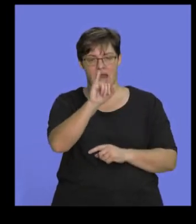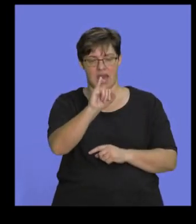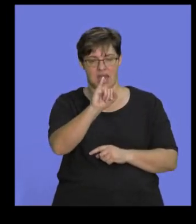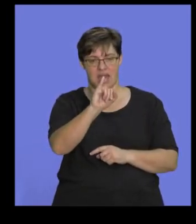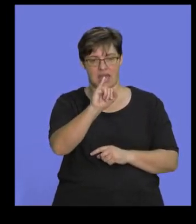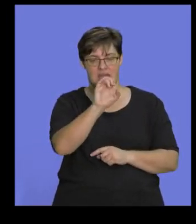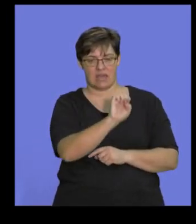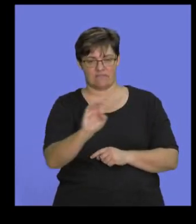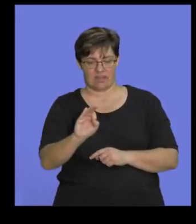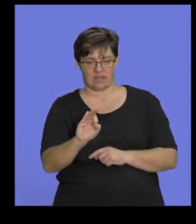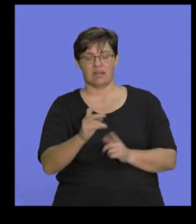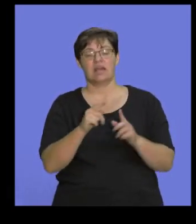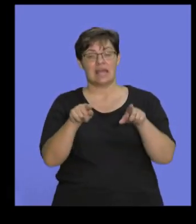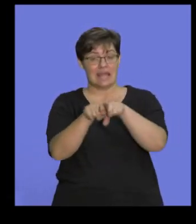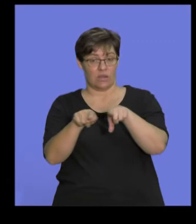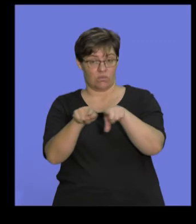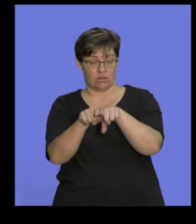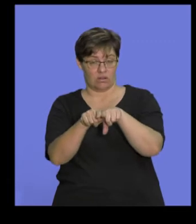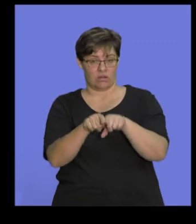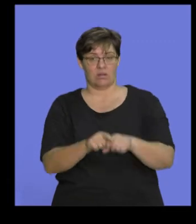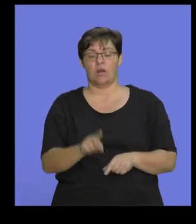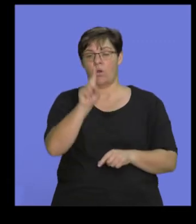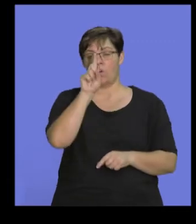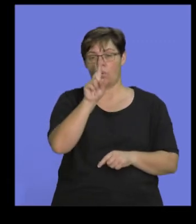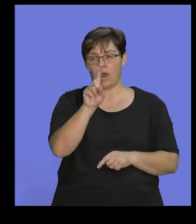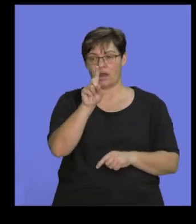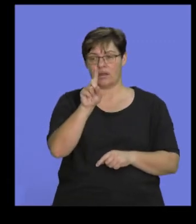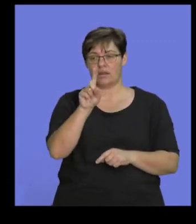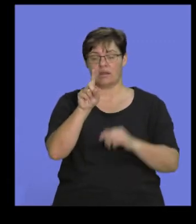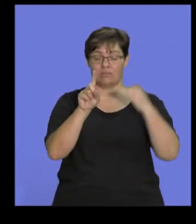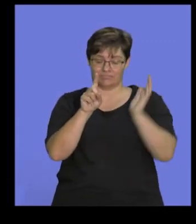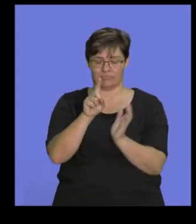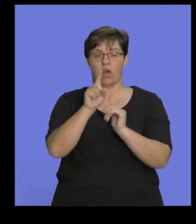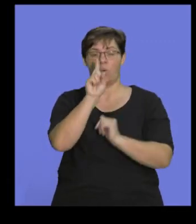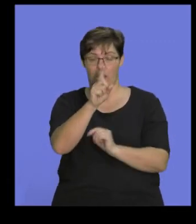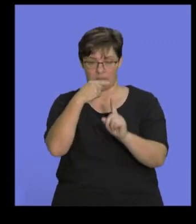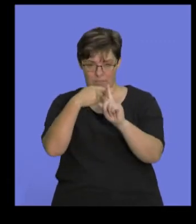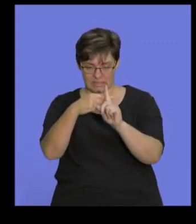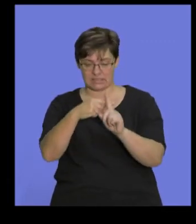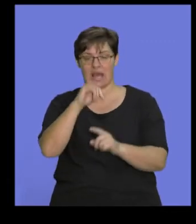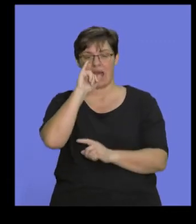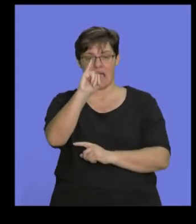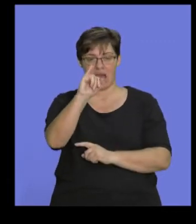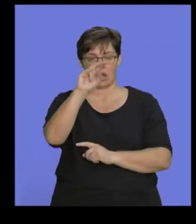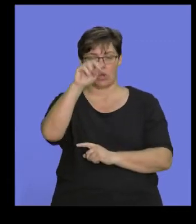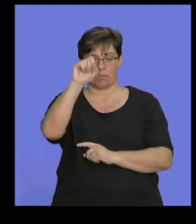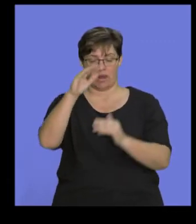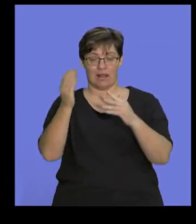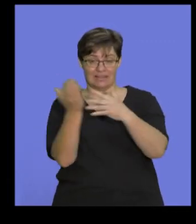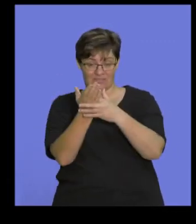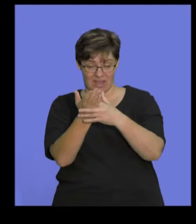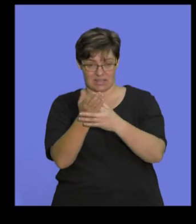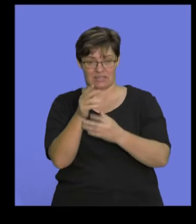effective is equals to 1 plus I nominal